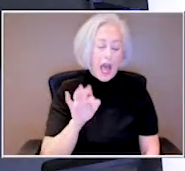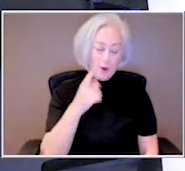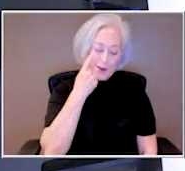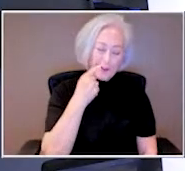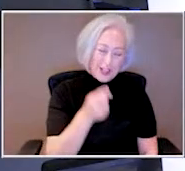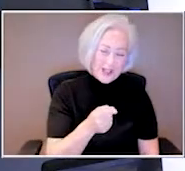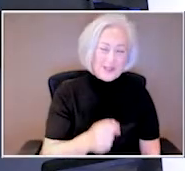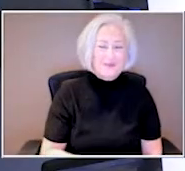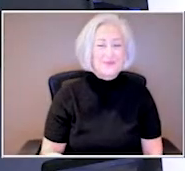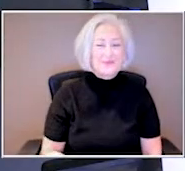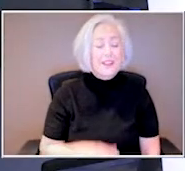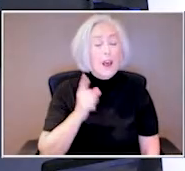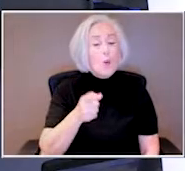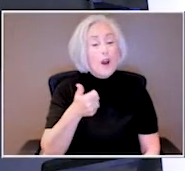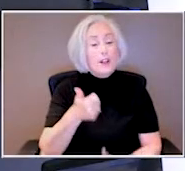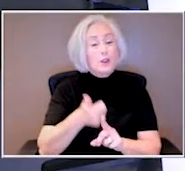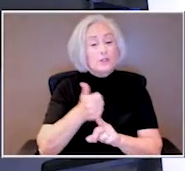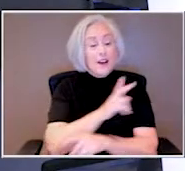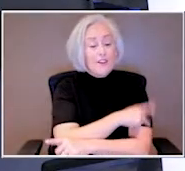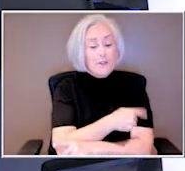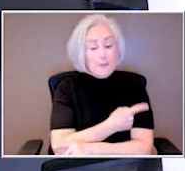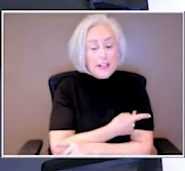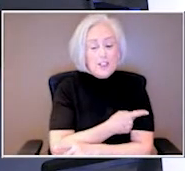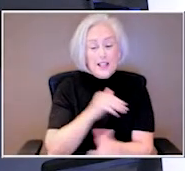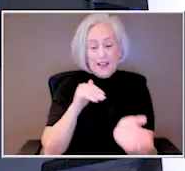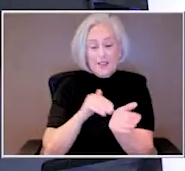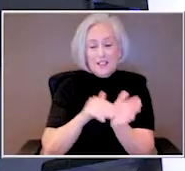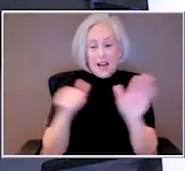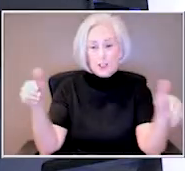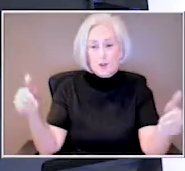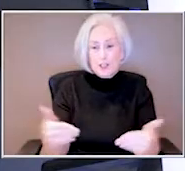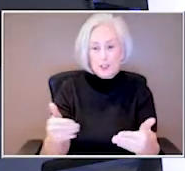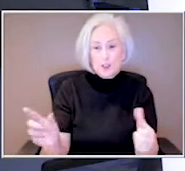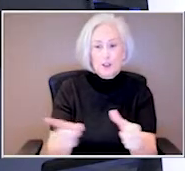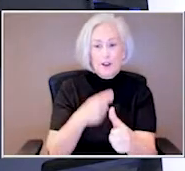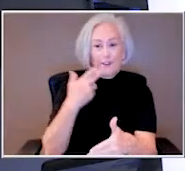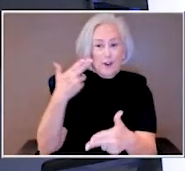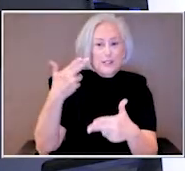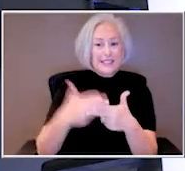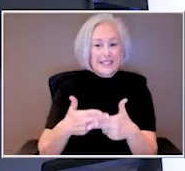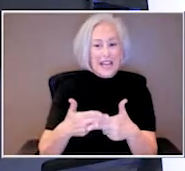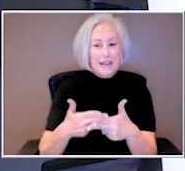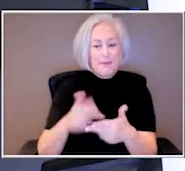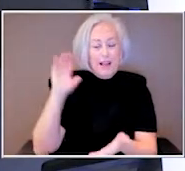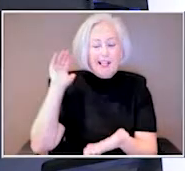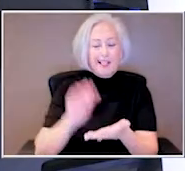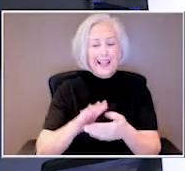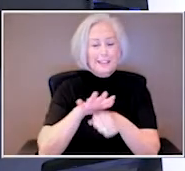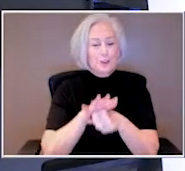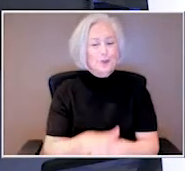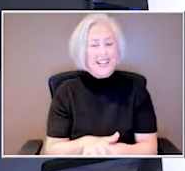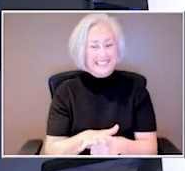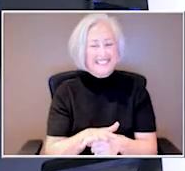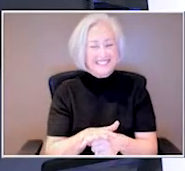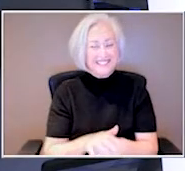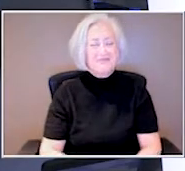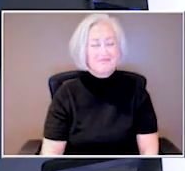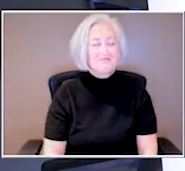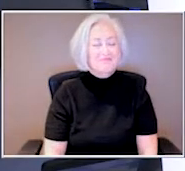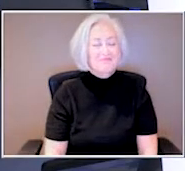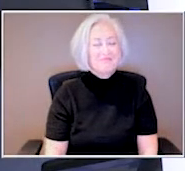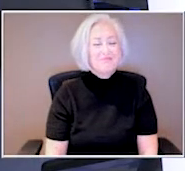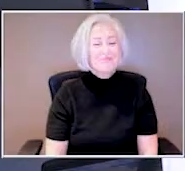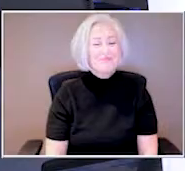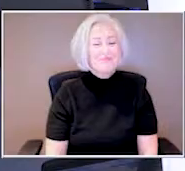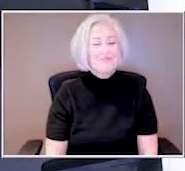when you're a patient and the doctor introduces themselves by their first name, it just seems that it's just so less stressful, so I think that's great. She also says these photos